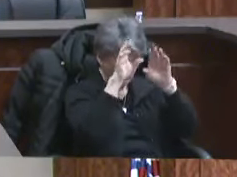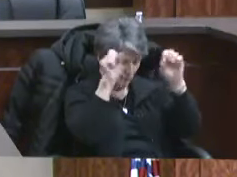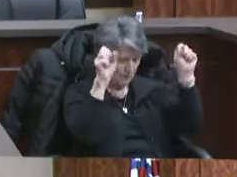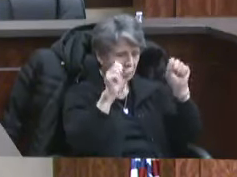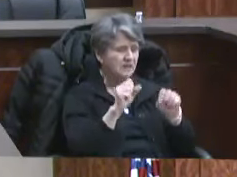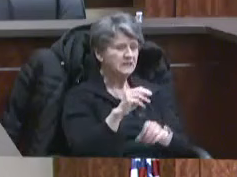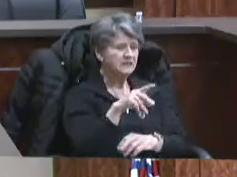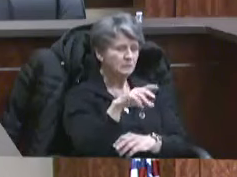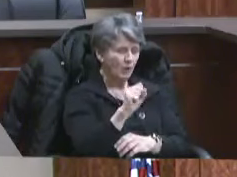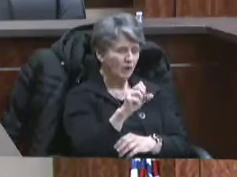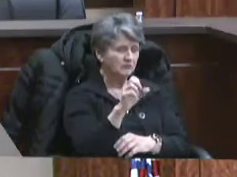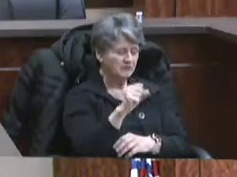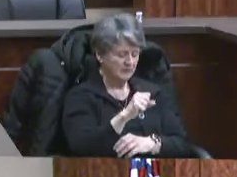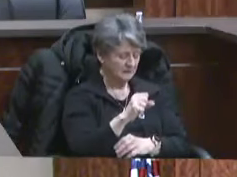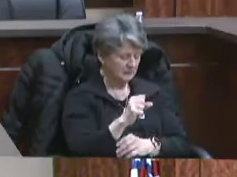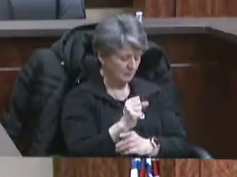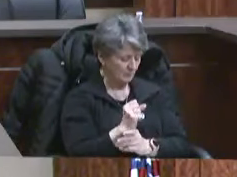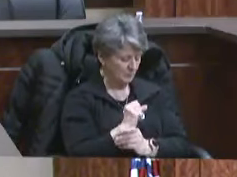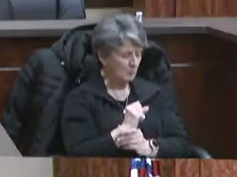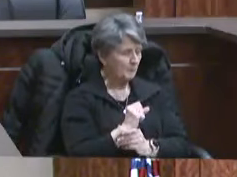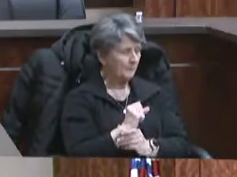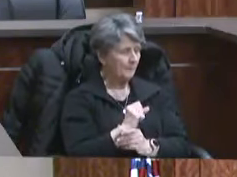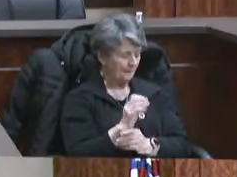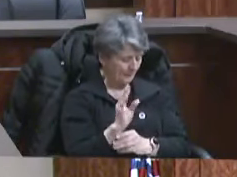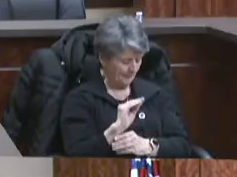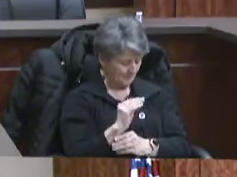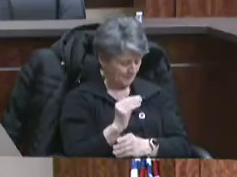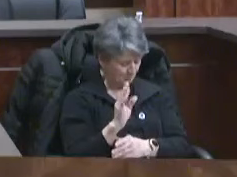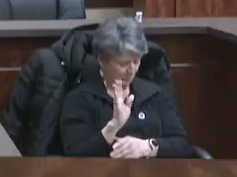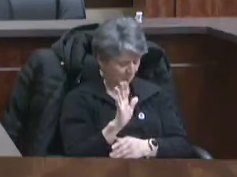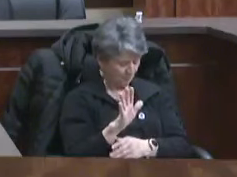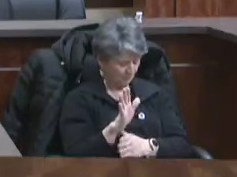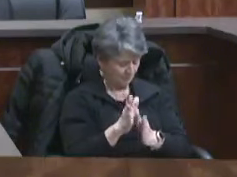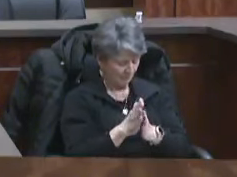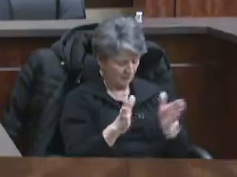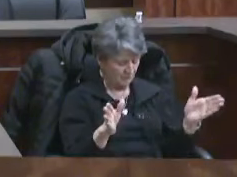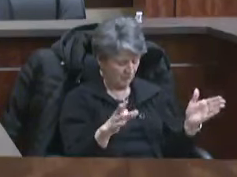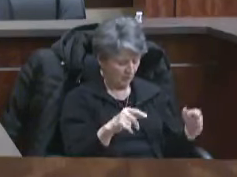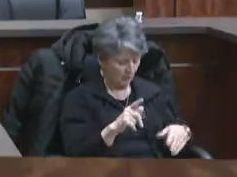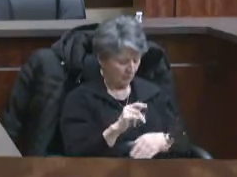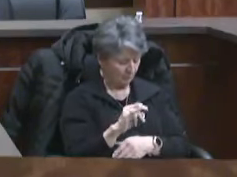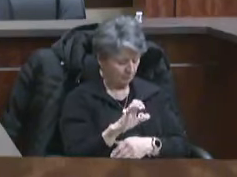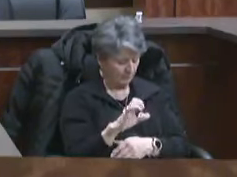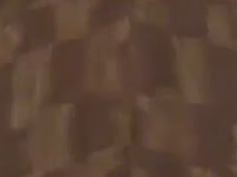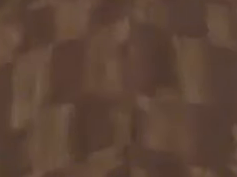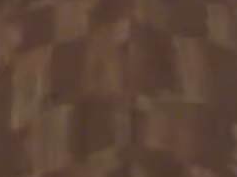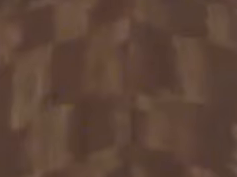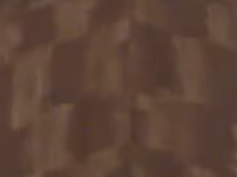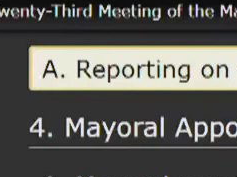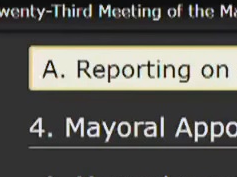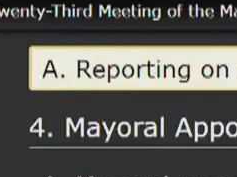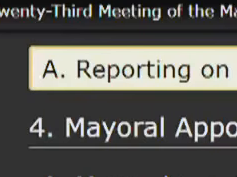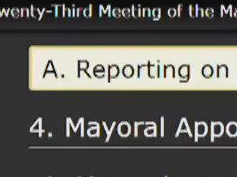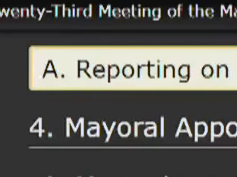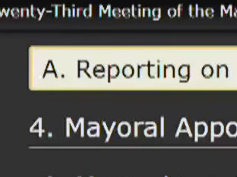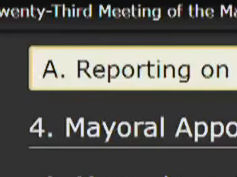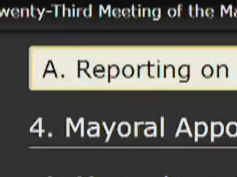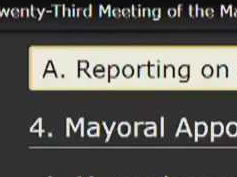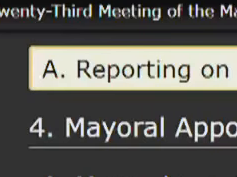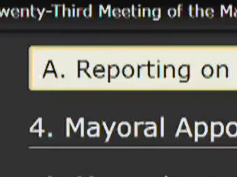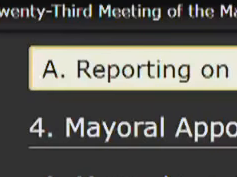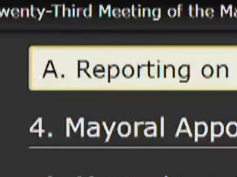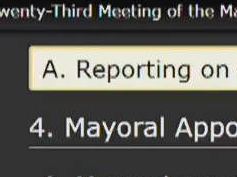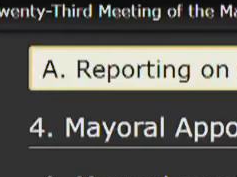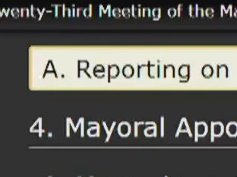Smalls? I vote yes. Agenda 5, general public hearing. I will open a general public hearing at